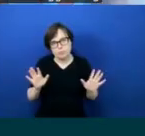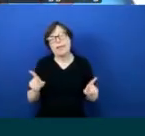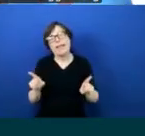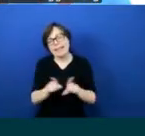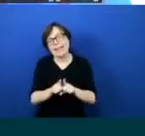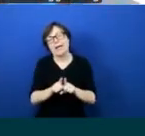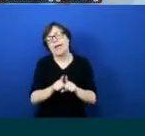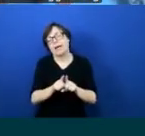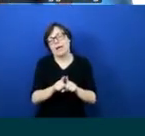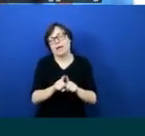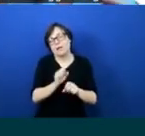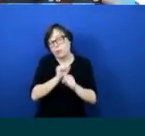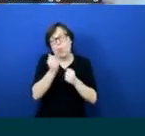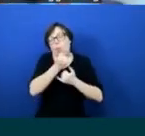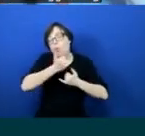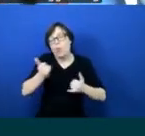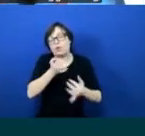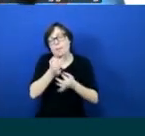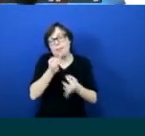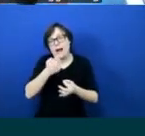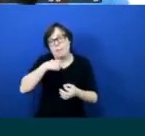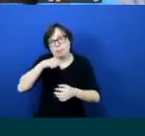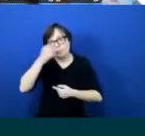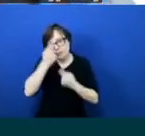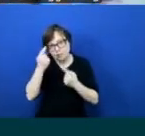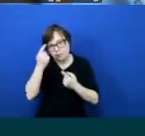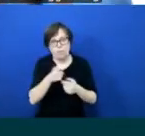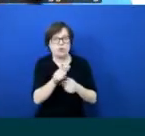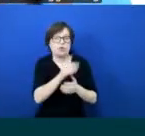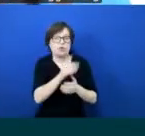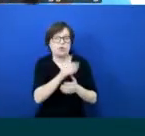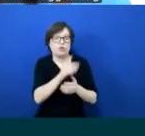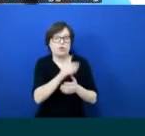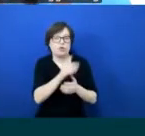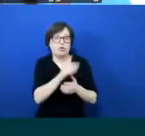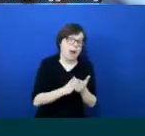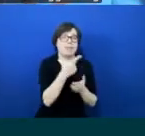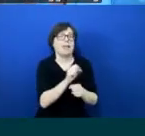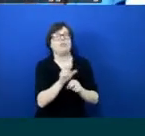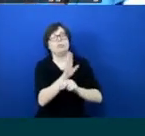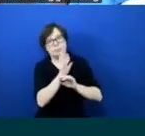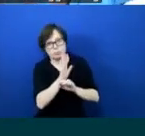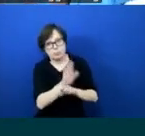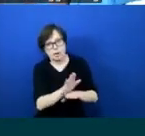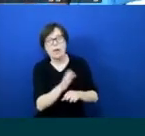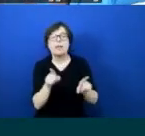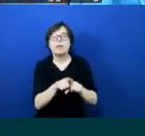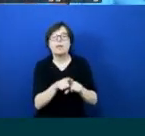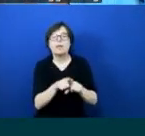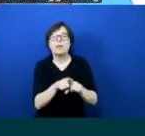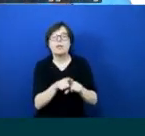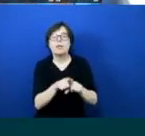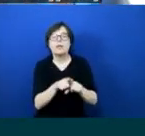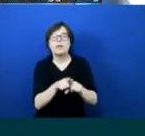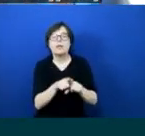questions that we go through. Are the maps available? Are which areas are affected? Are the measures